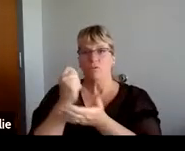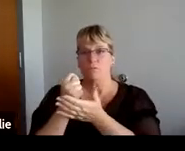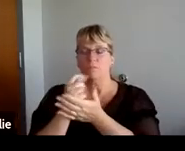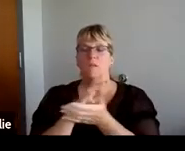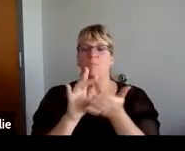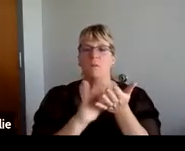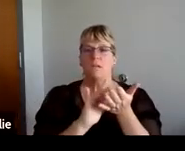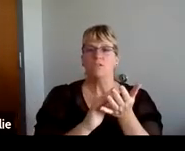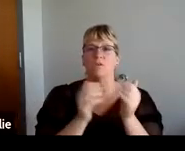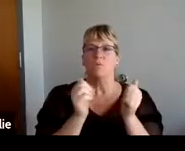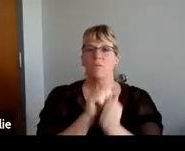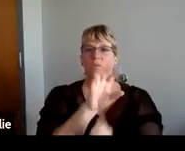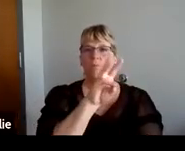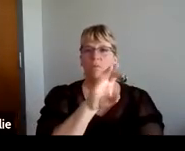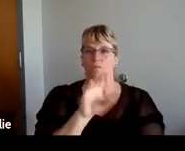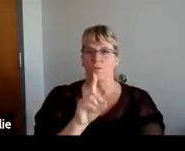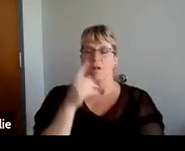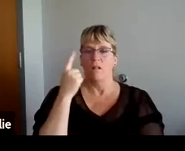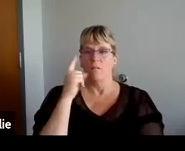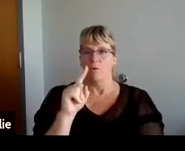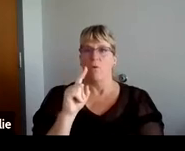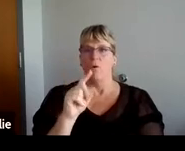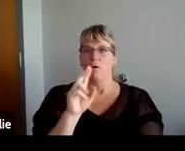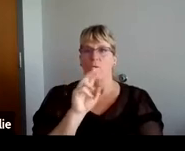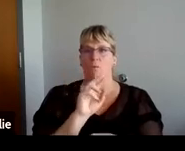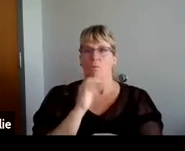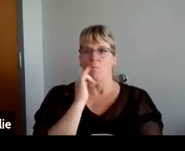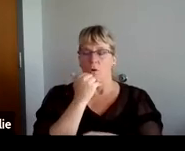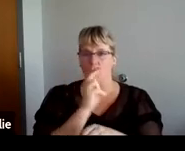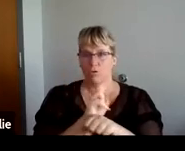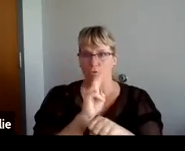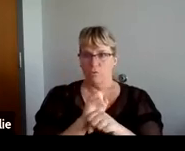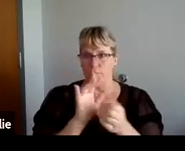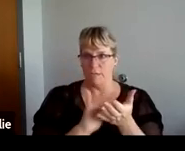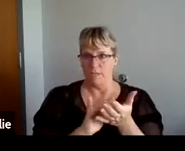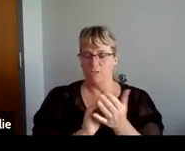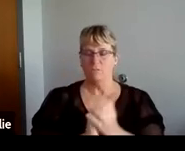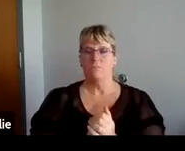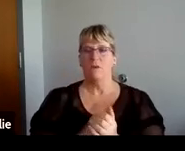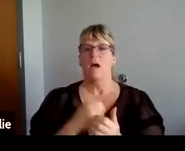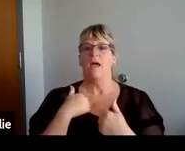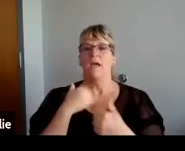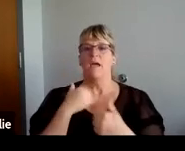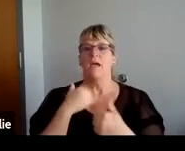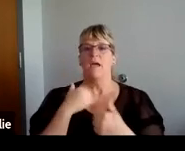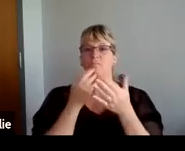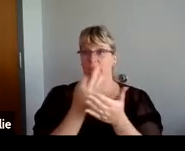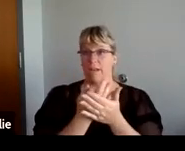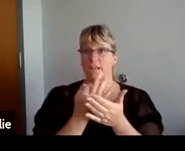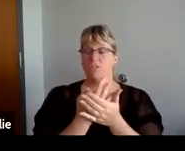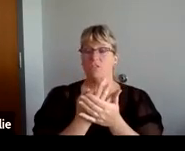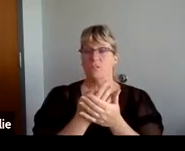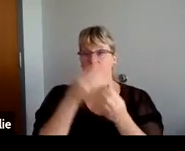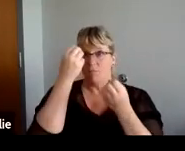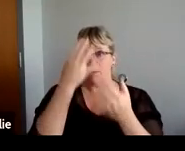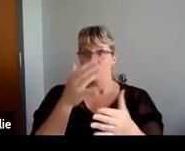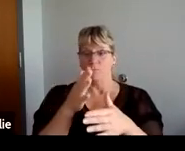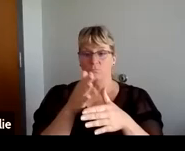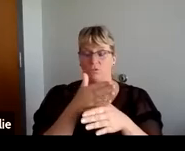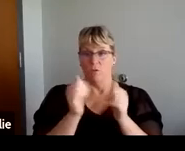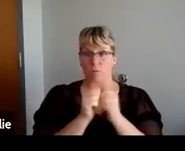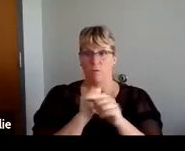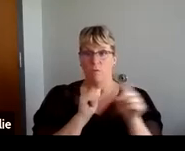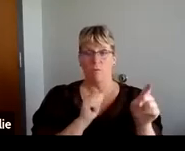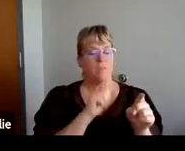medication-assisted withdrawal options for substance use disorders. And I do have a couple financial relationships to disclose, albeit they do